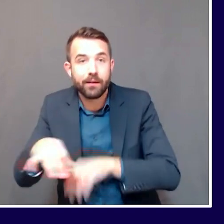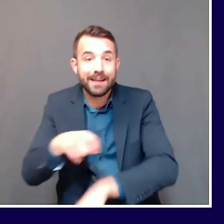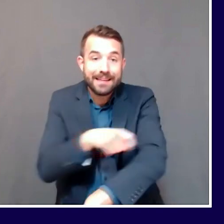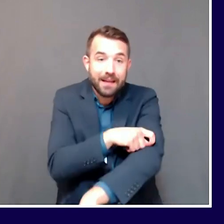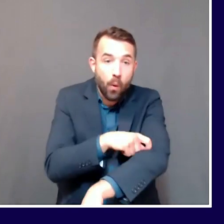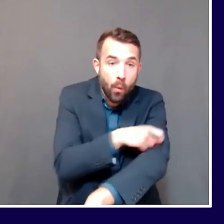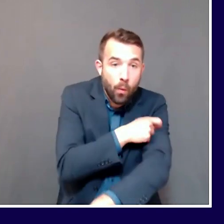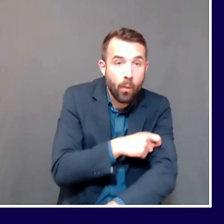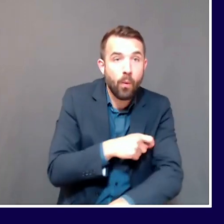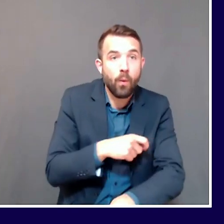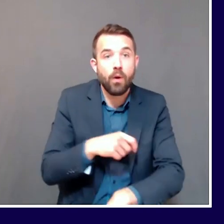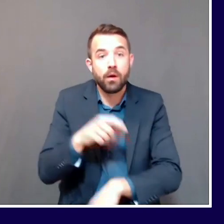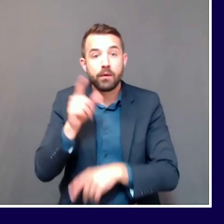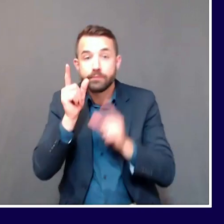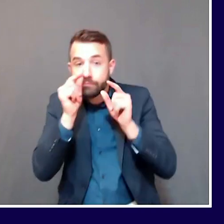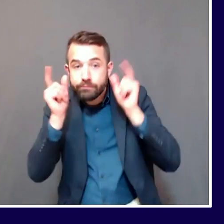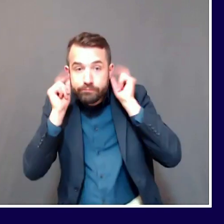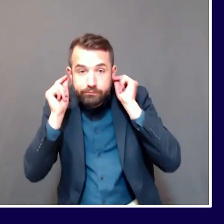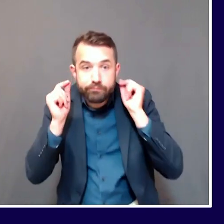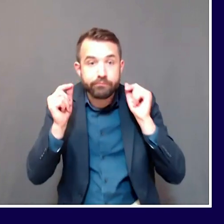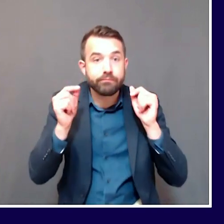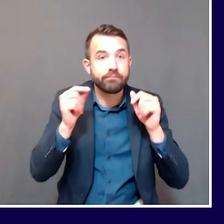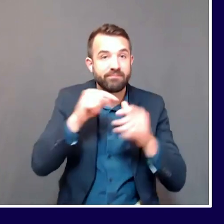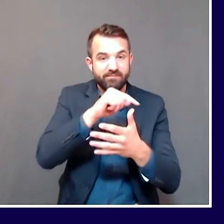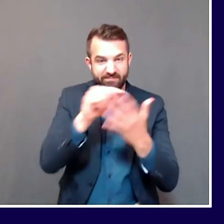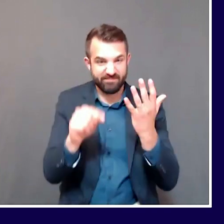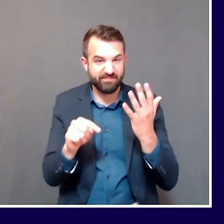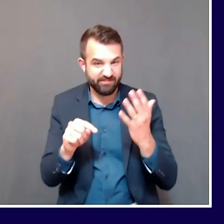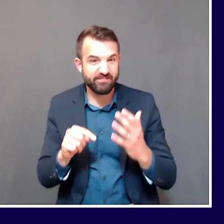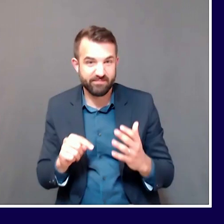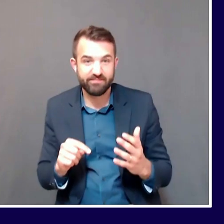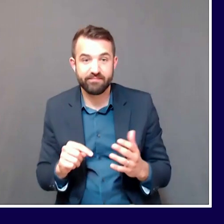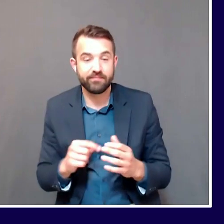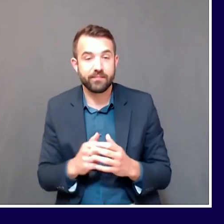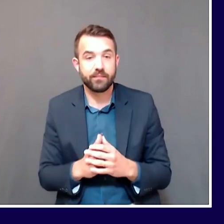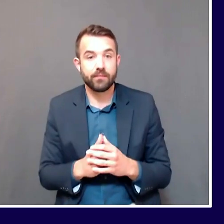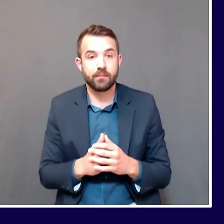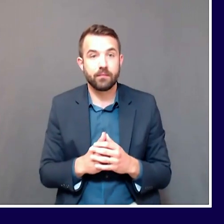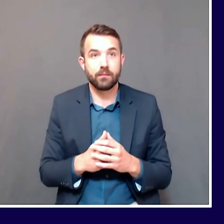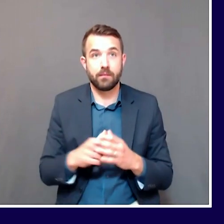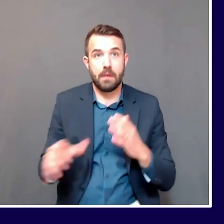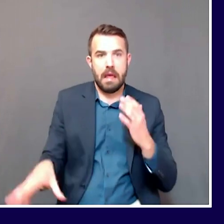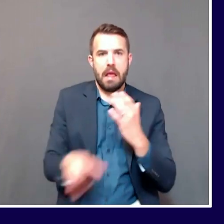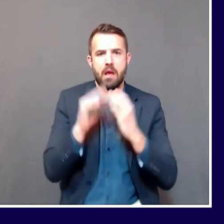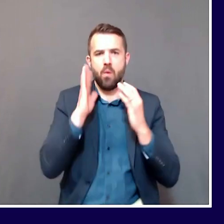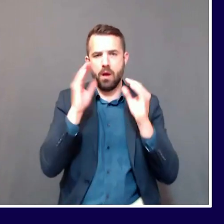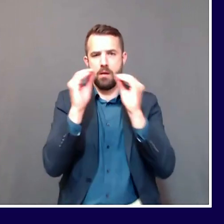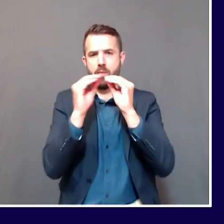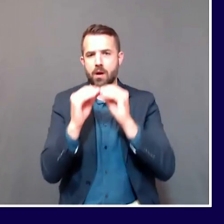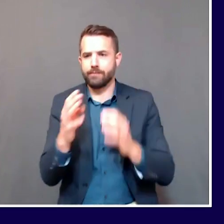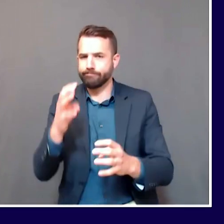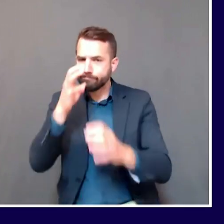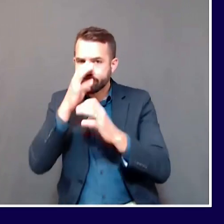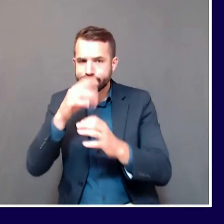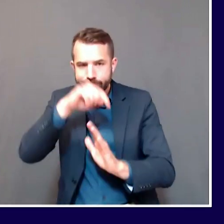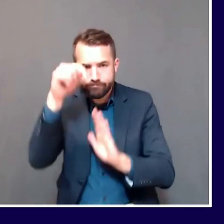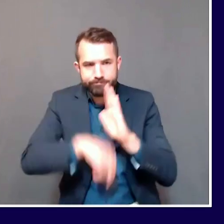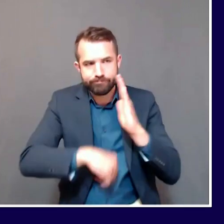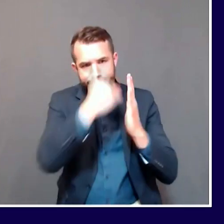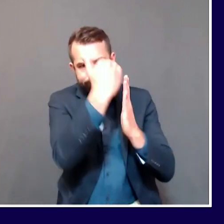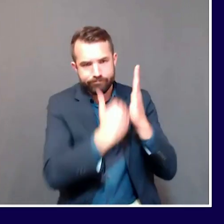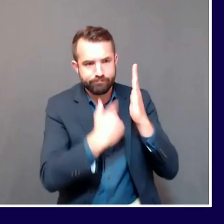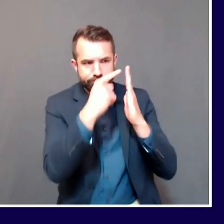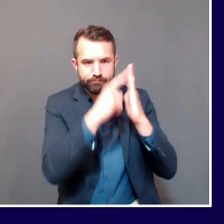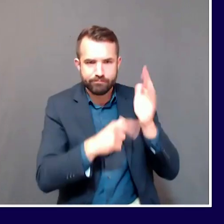parlors. As in past practice, these businesses will have added health and safety precautions found in the COVID-19 prevention